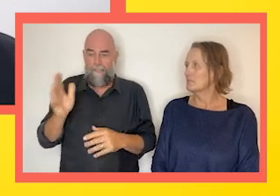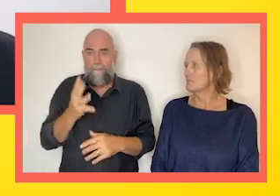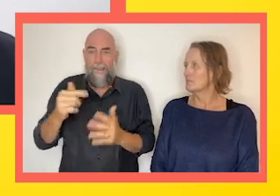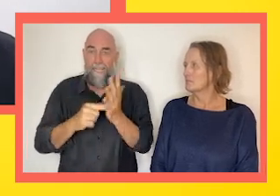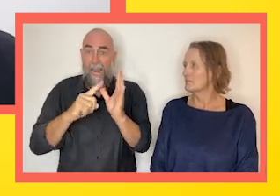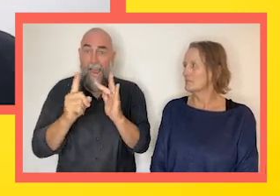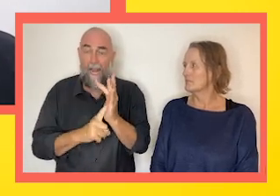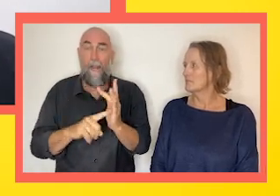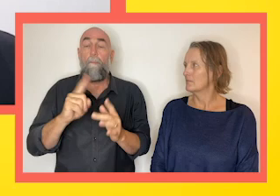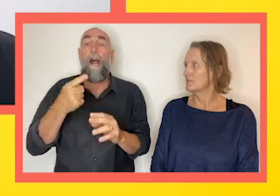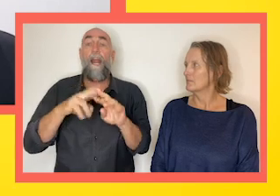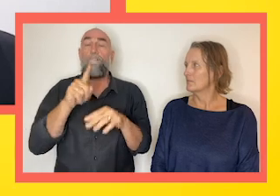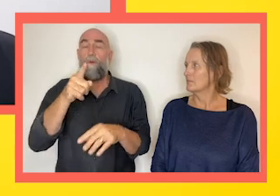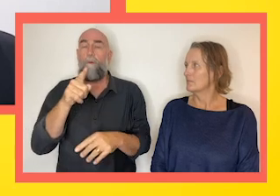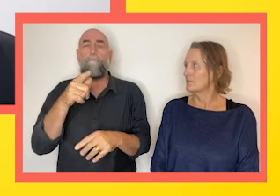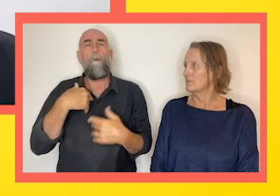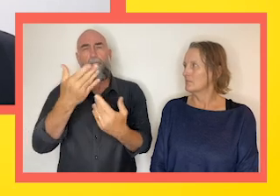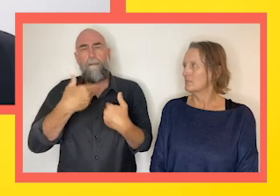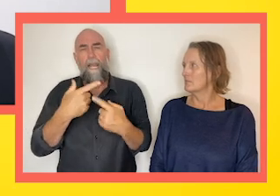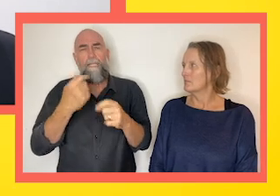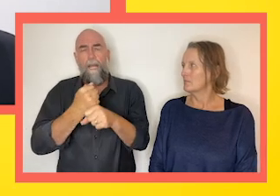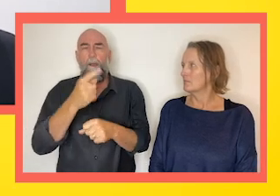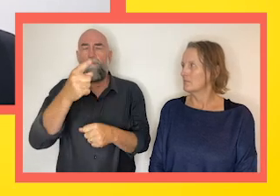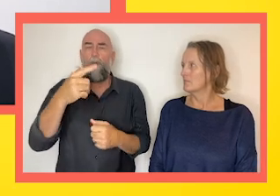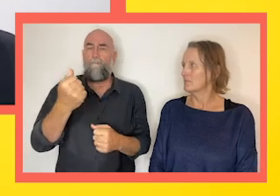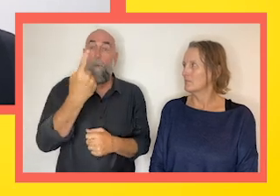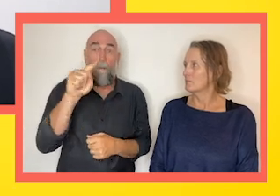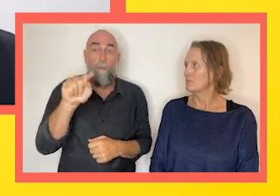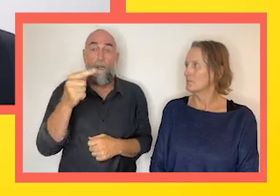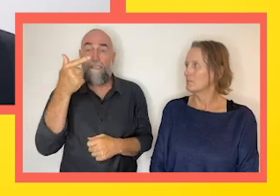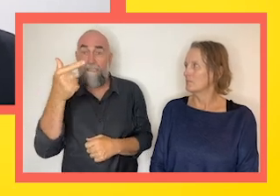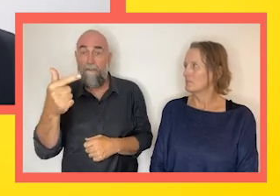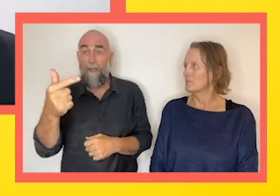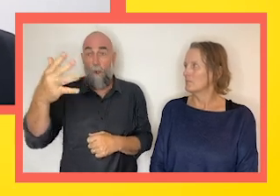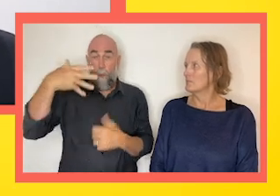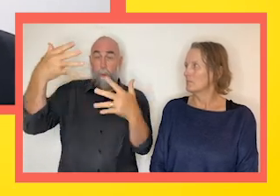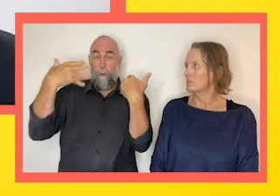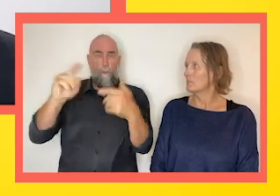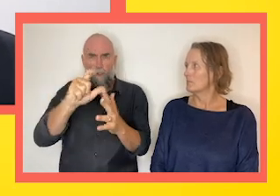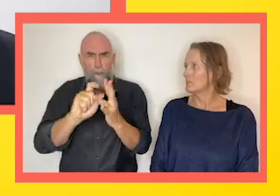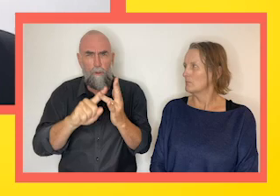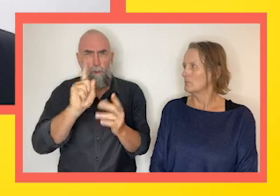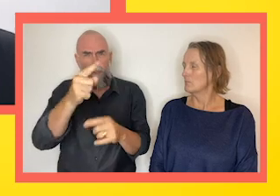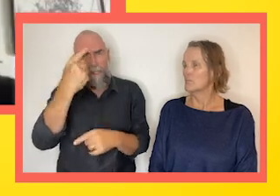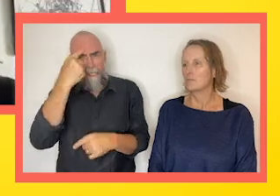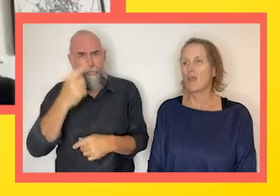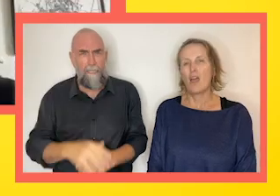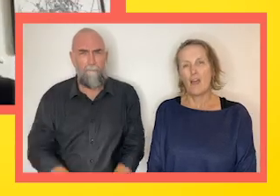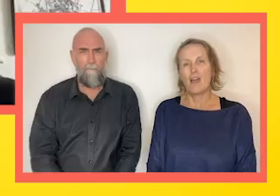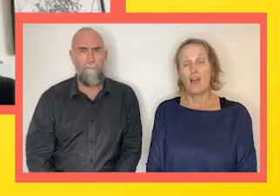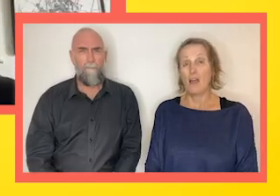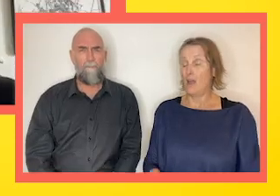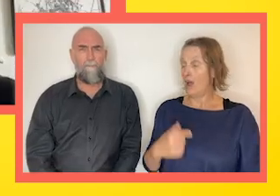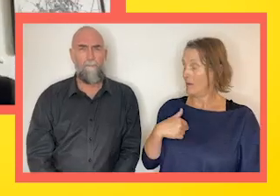face. What are your thoughts as you go up on the block and you've got a 1.7 meters per second headwind in your noggin? I've got a pretty